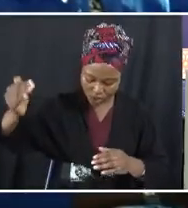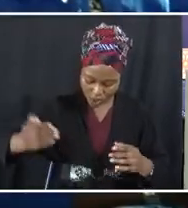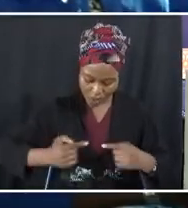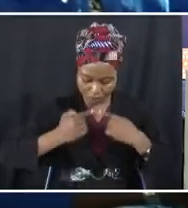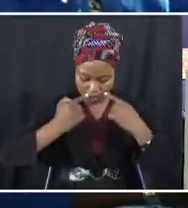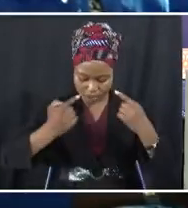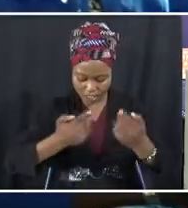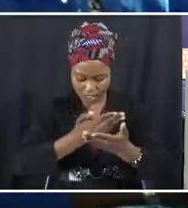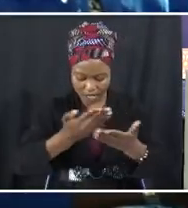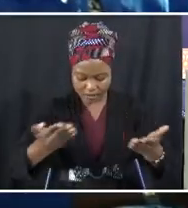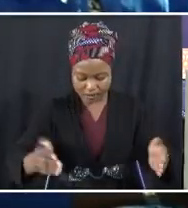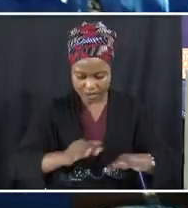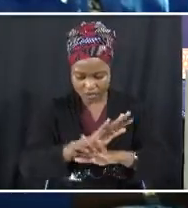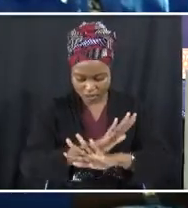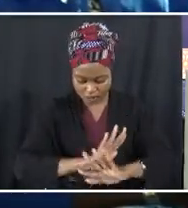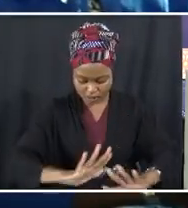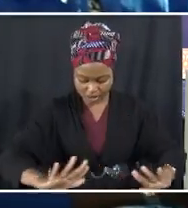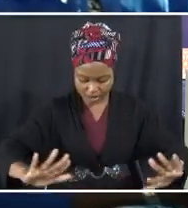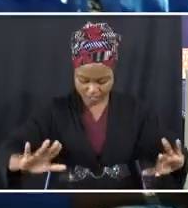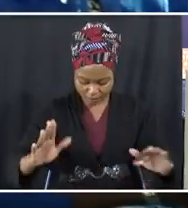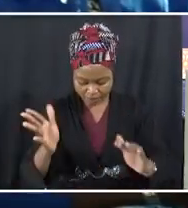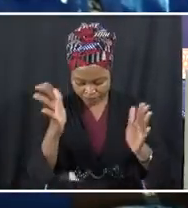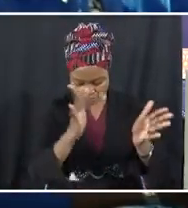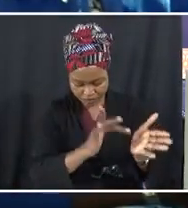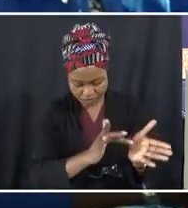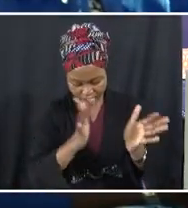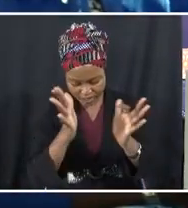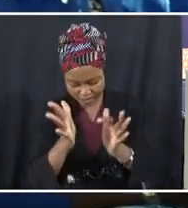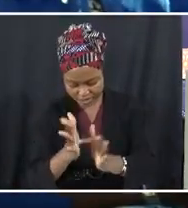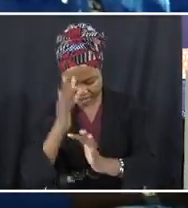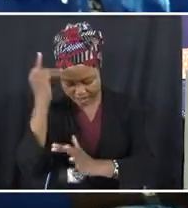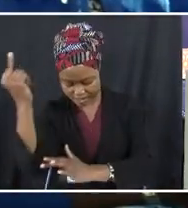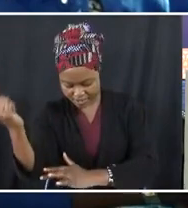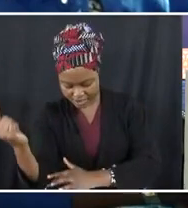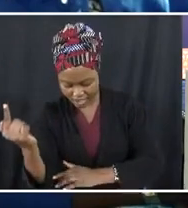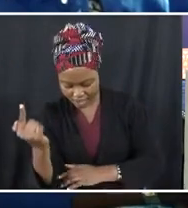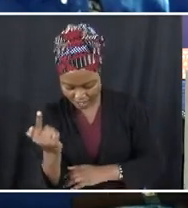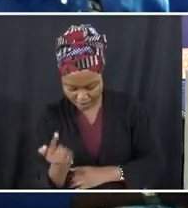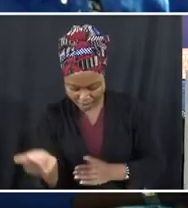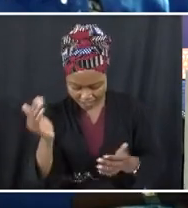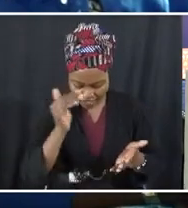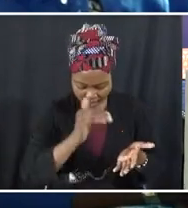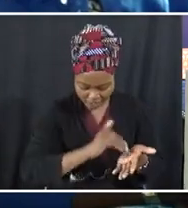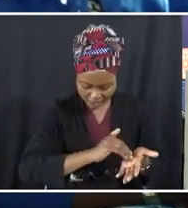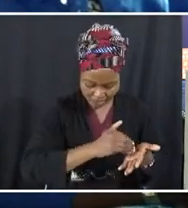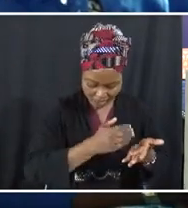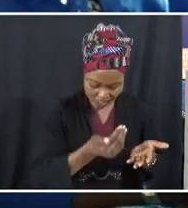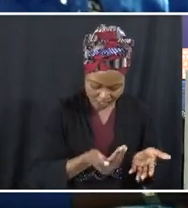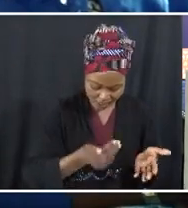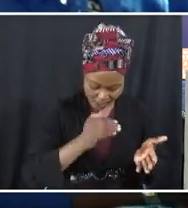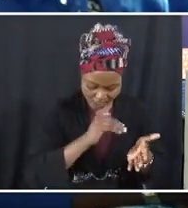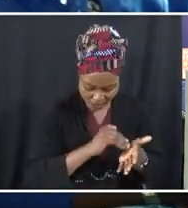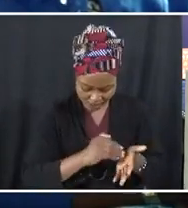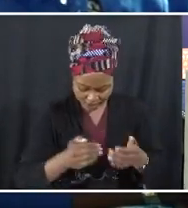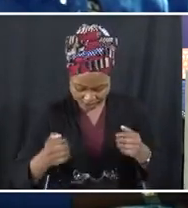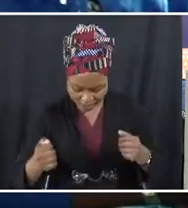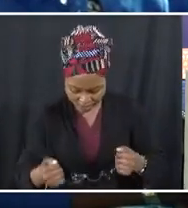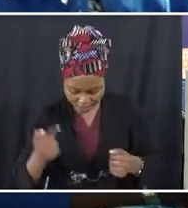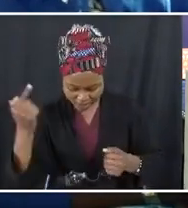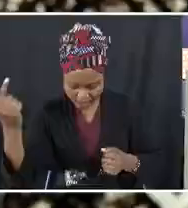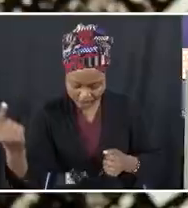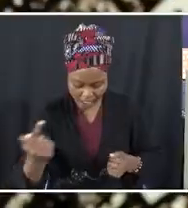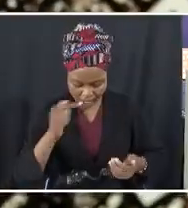till tombs proclaim it in place. Jesus is coming again.